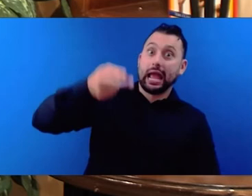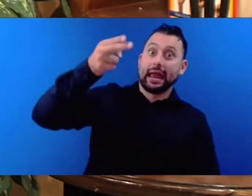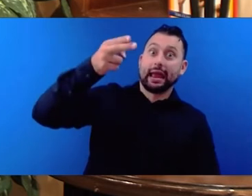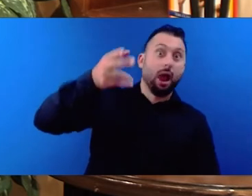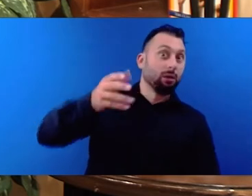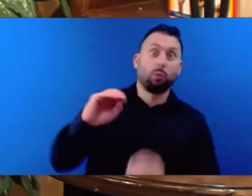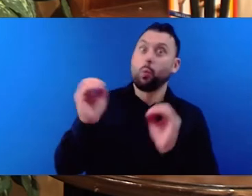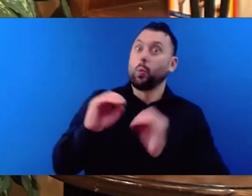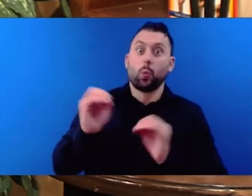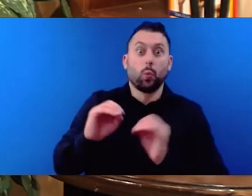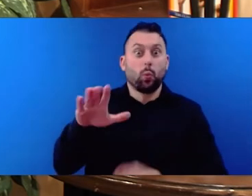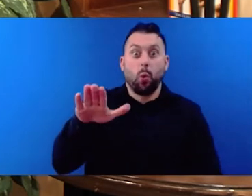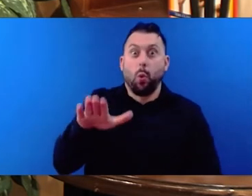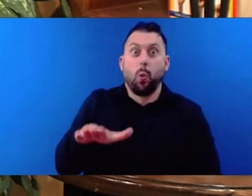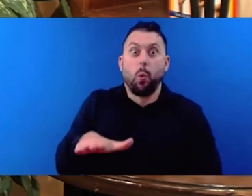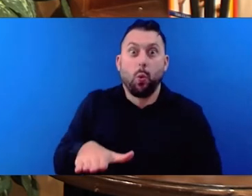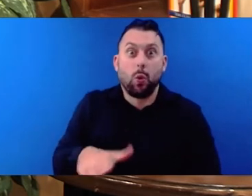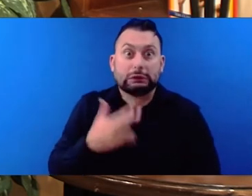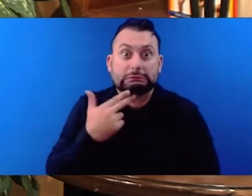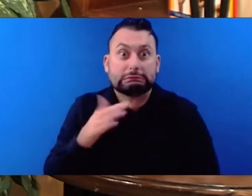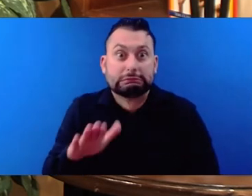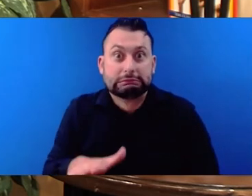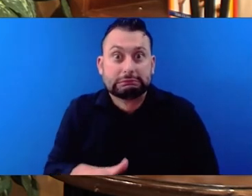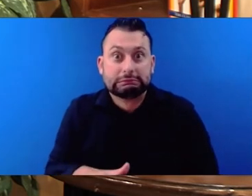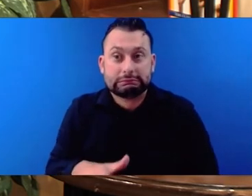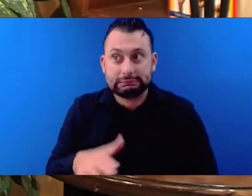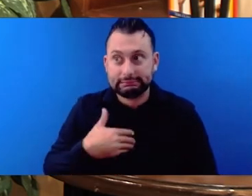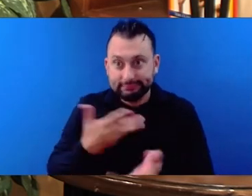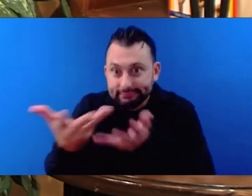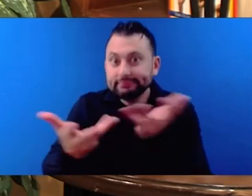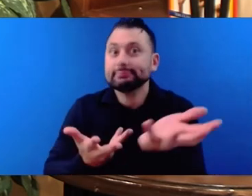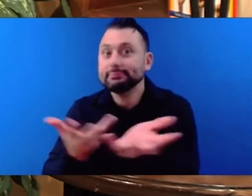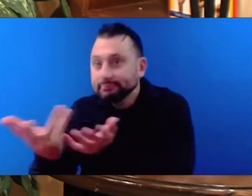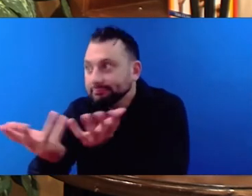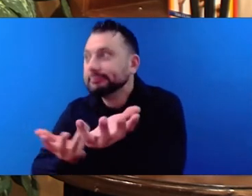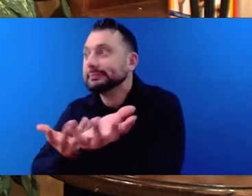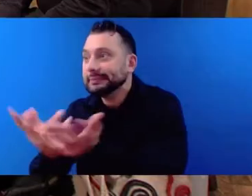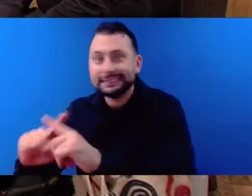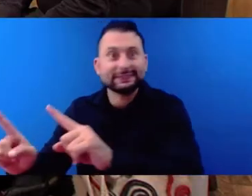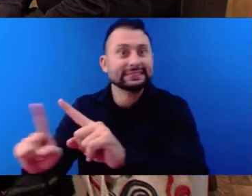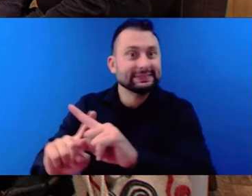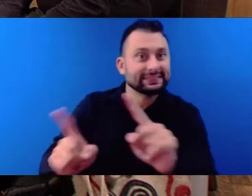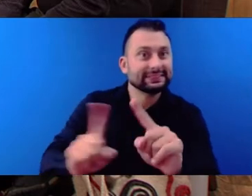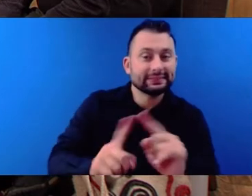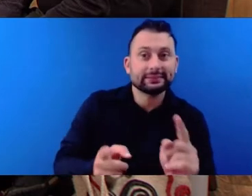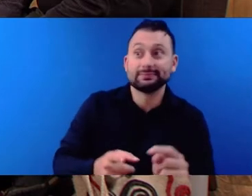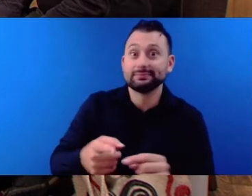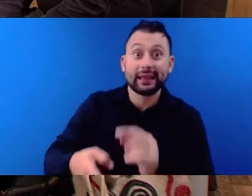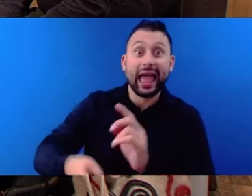recommend insulin along with other lifestyle modifications.